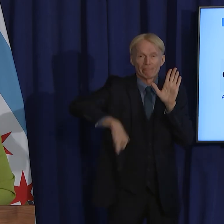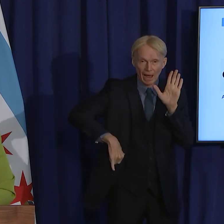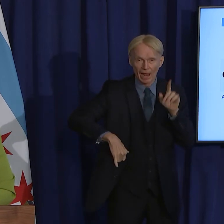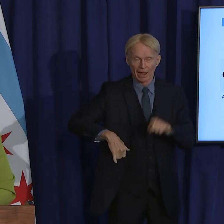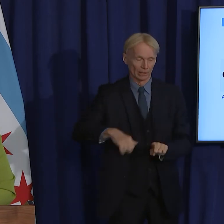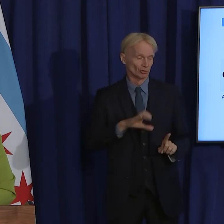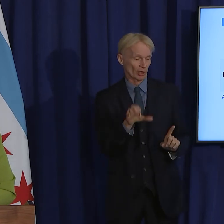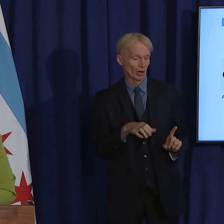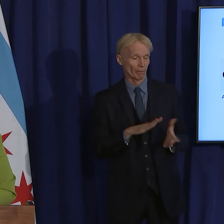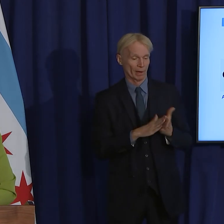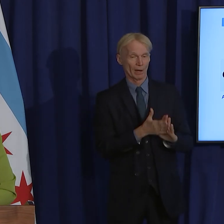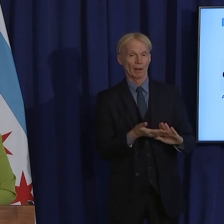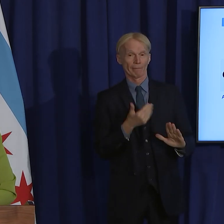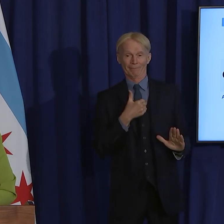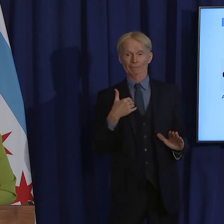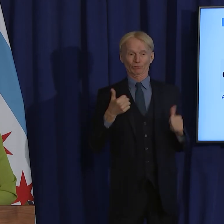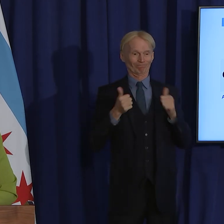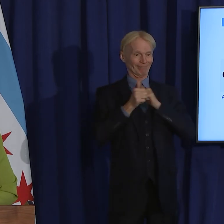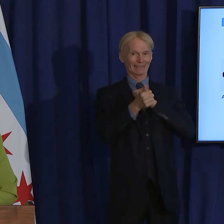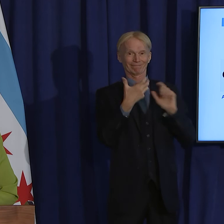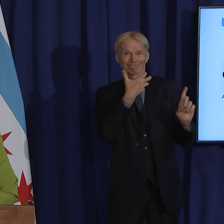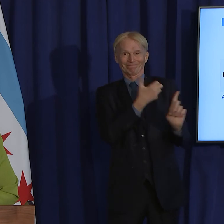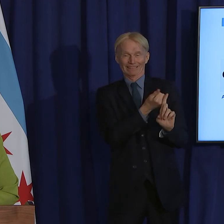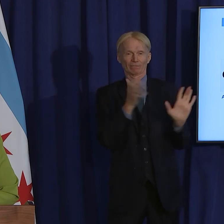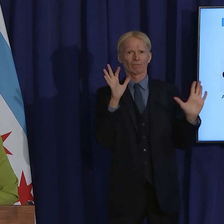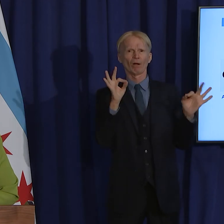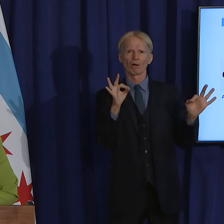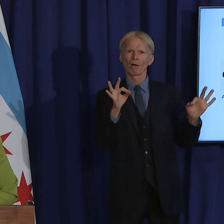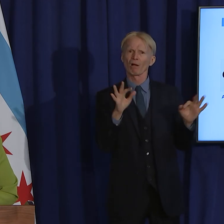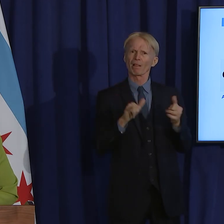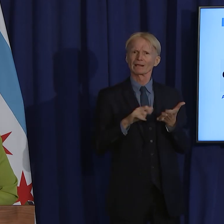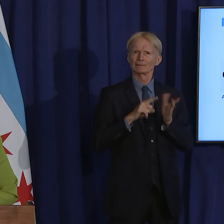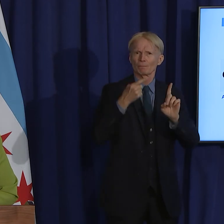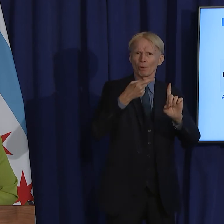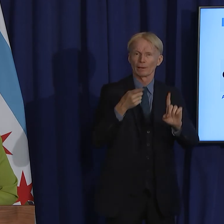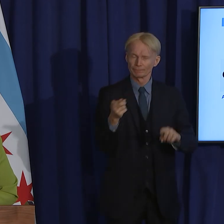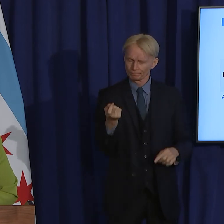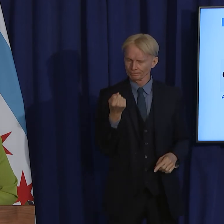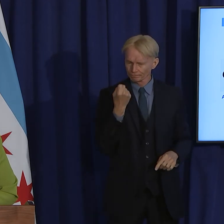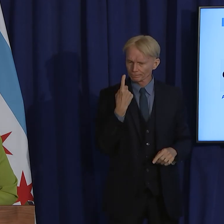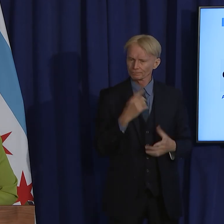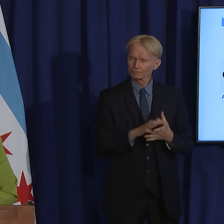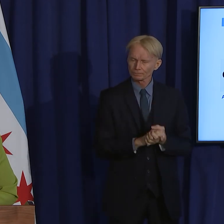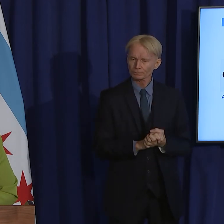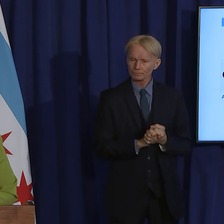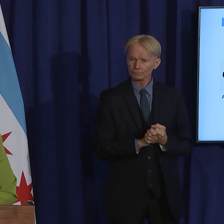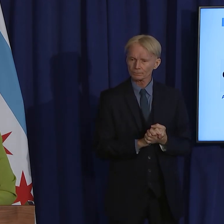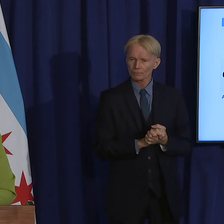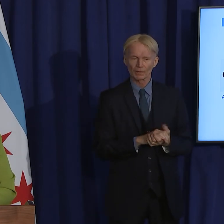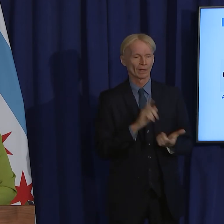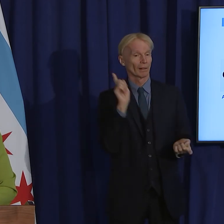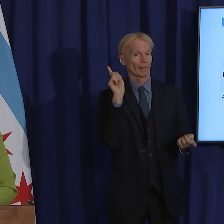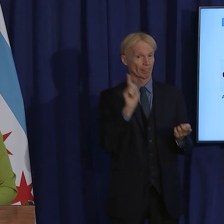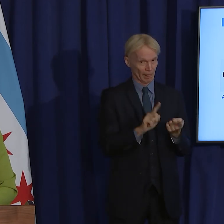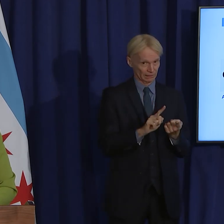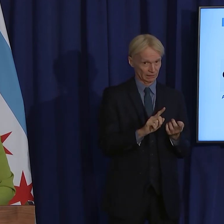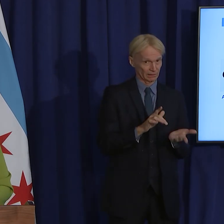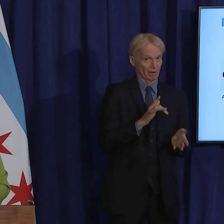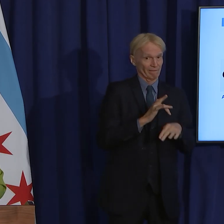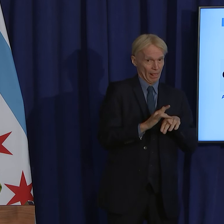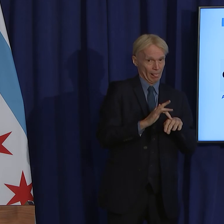Chicago vaccinated is critical for the region. The whole fallout from this, with fewer vaccinations perhaps